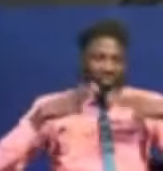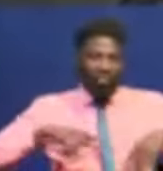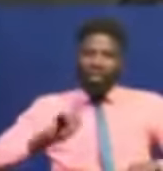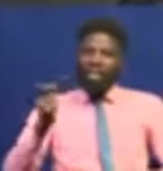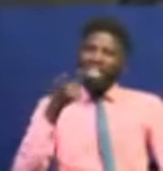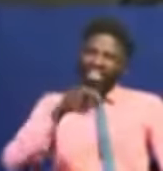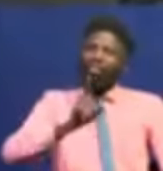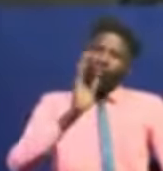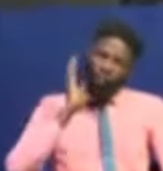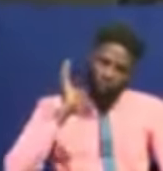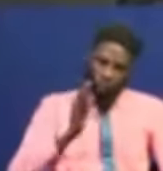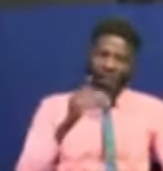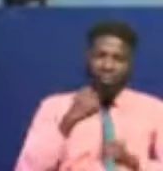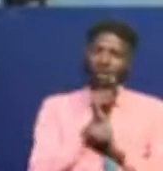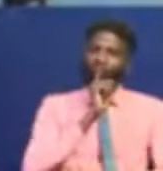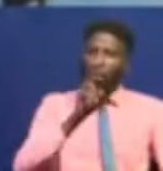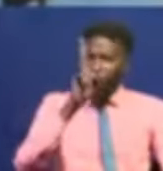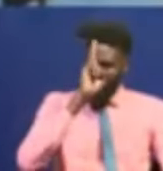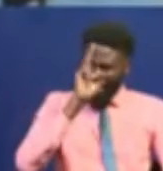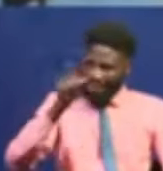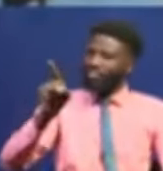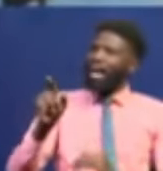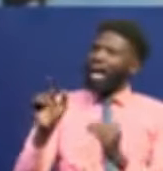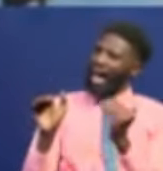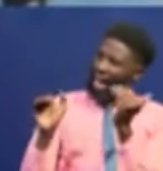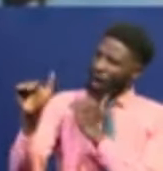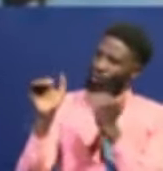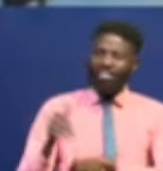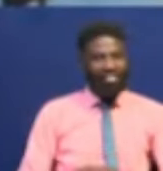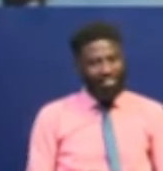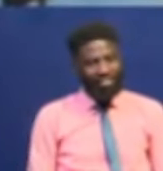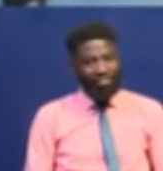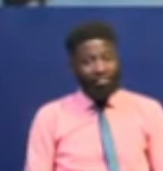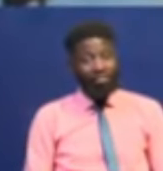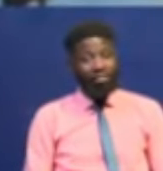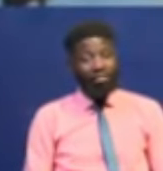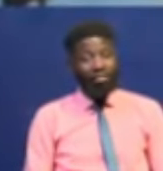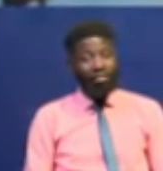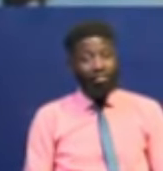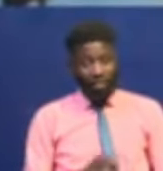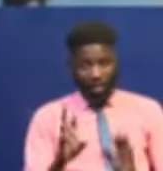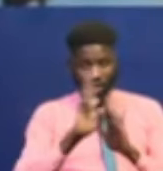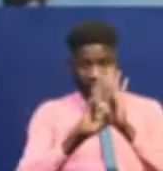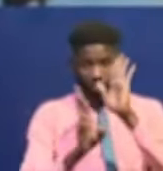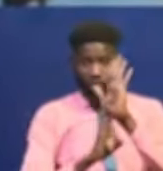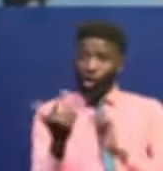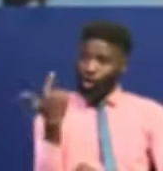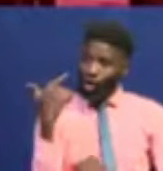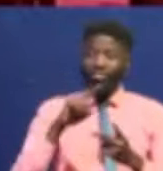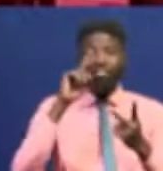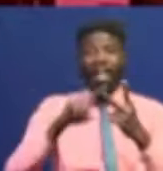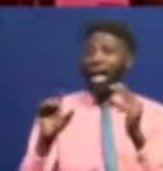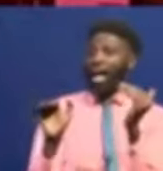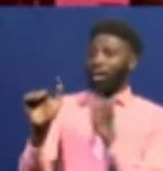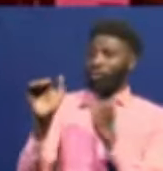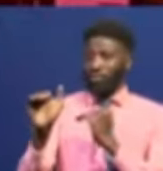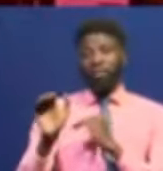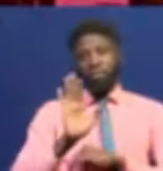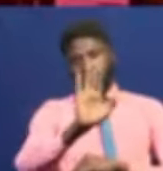going to hold the police to account. Outside of the rule of law, and accountability, which comes to your